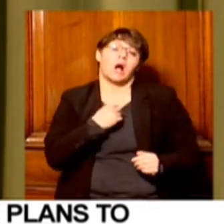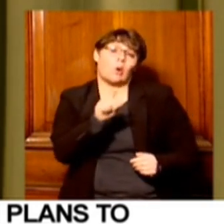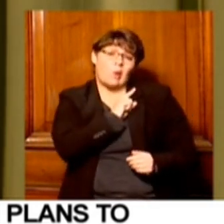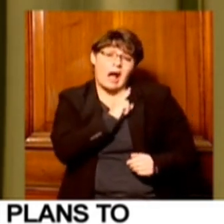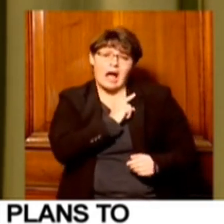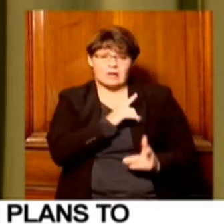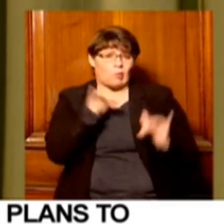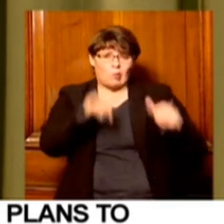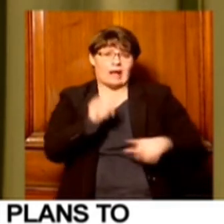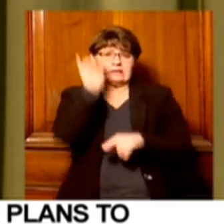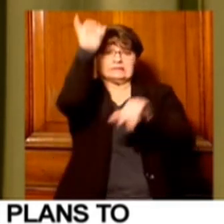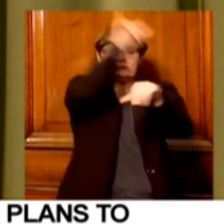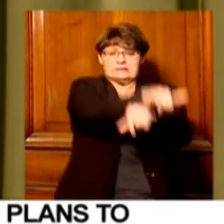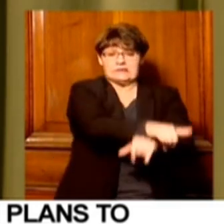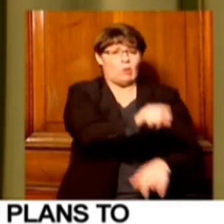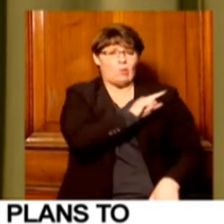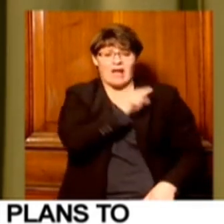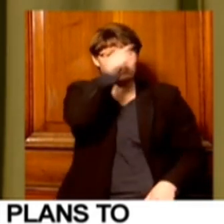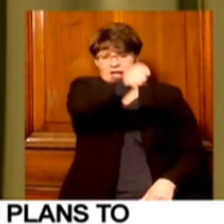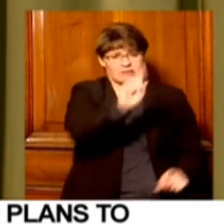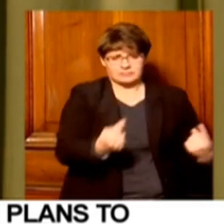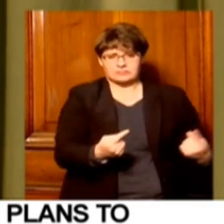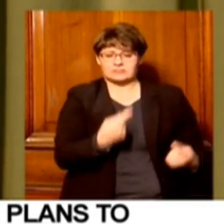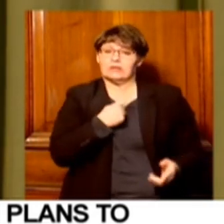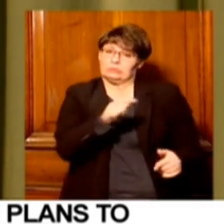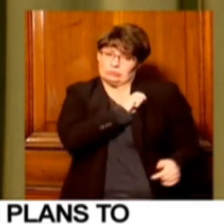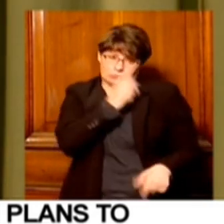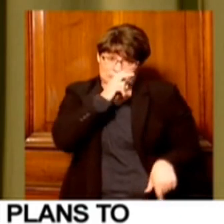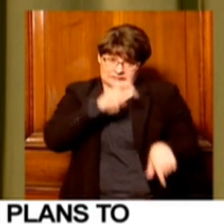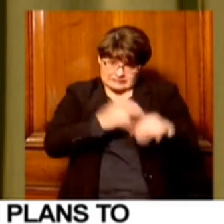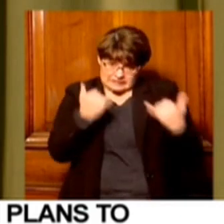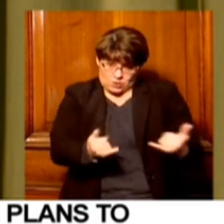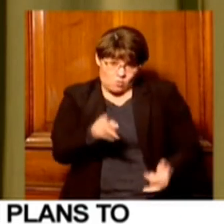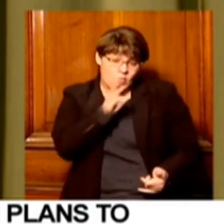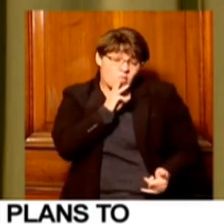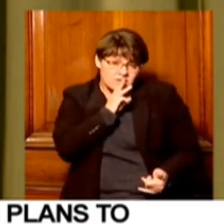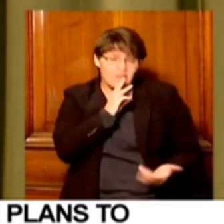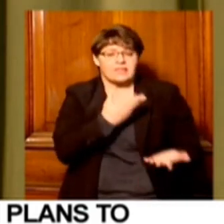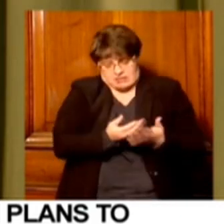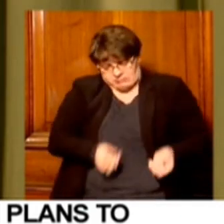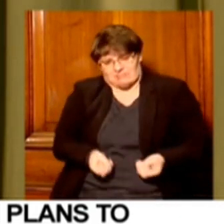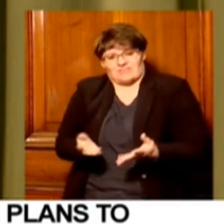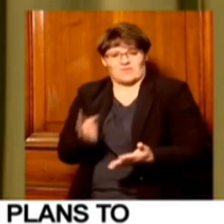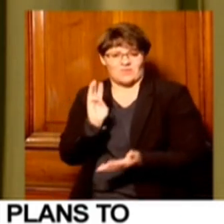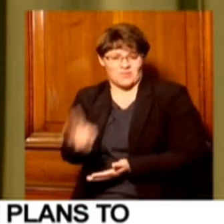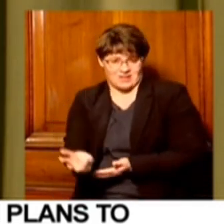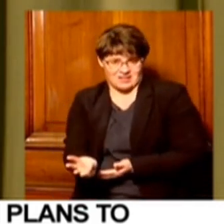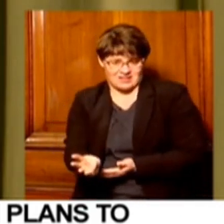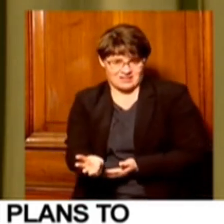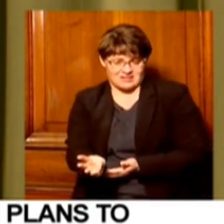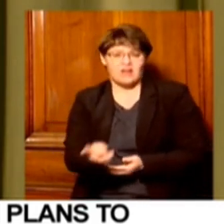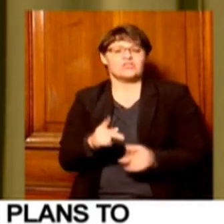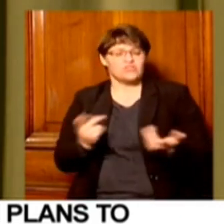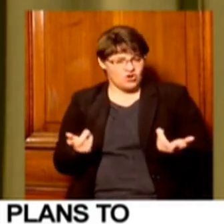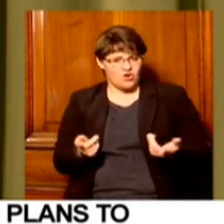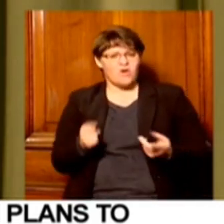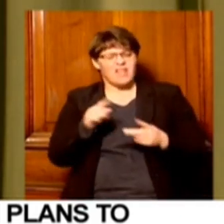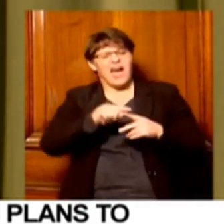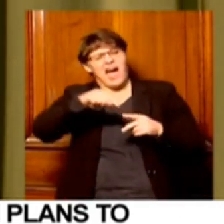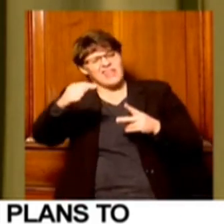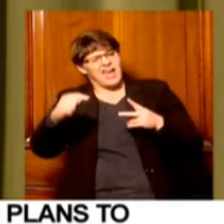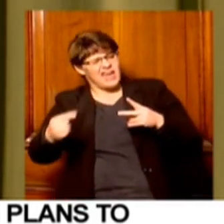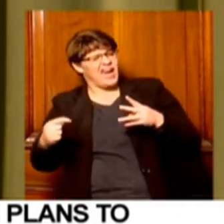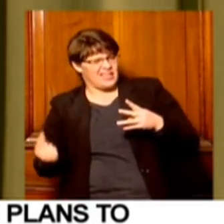why you can't wait to drink water upon arrival. And so with that, the airline industry also has other